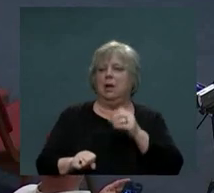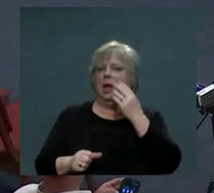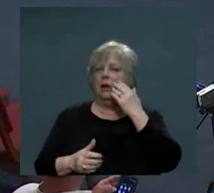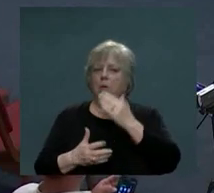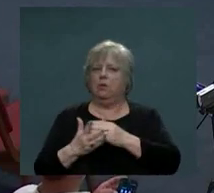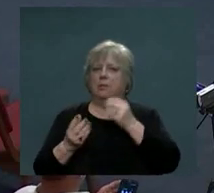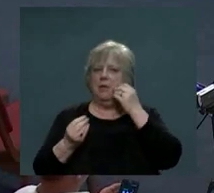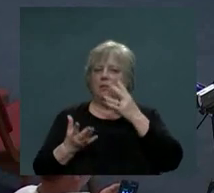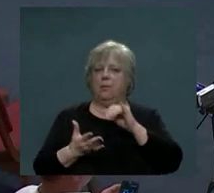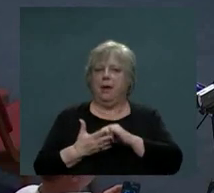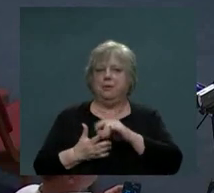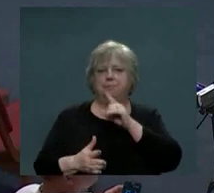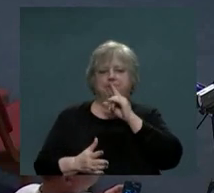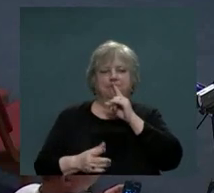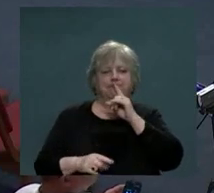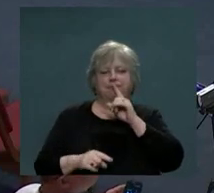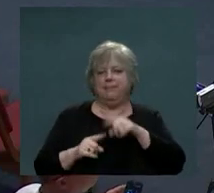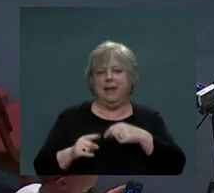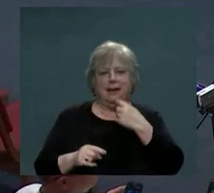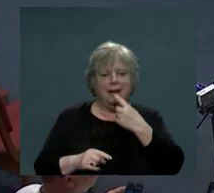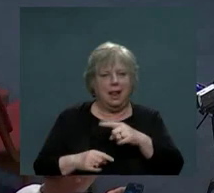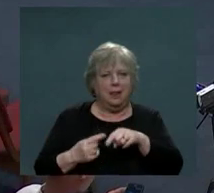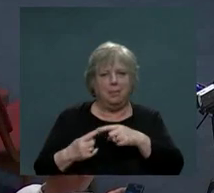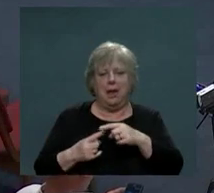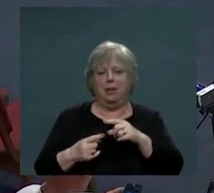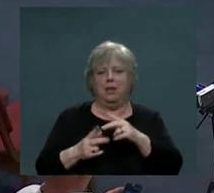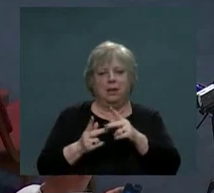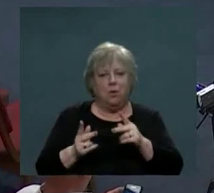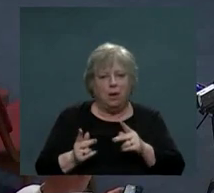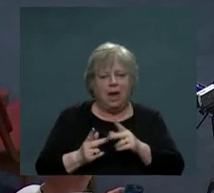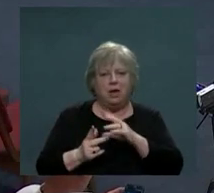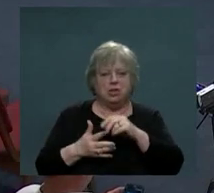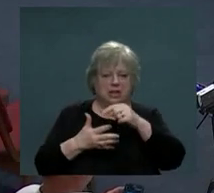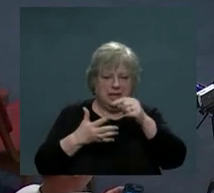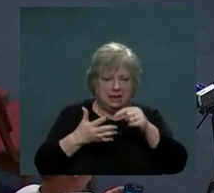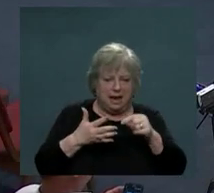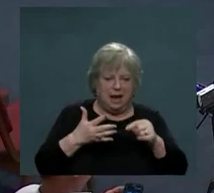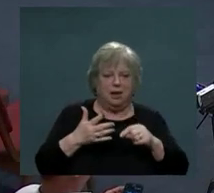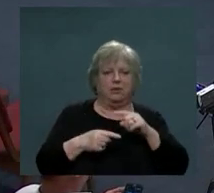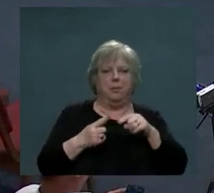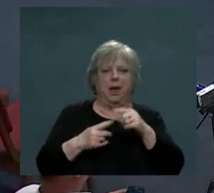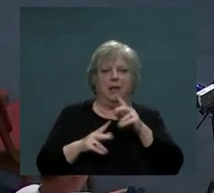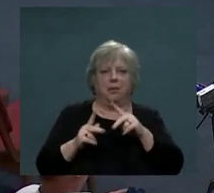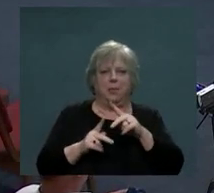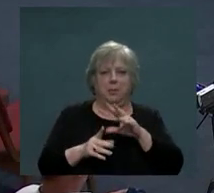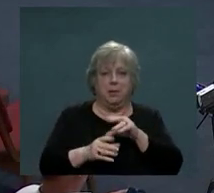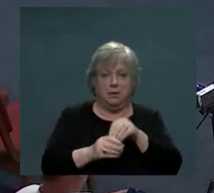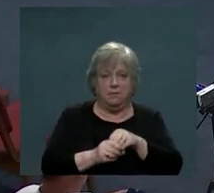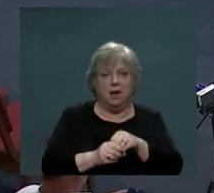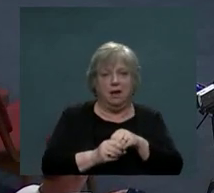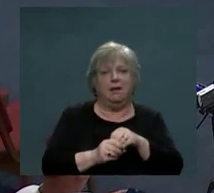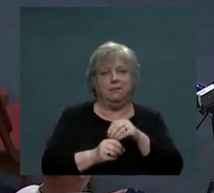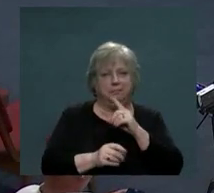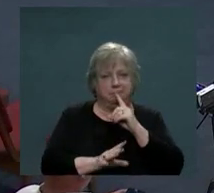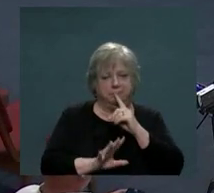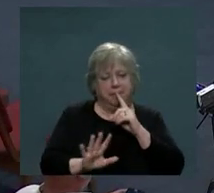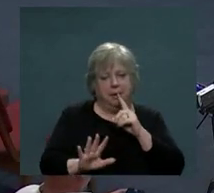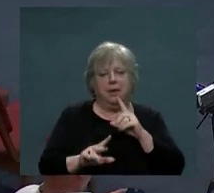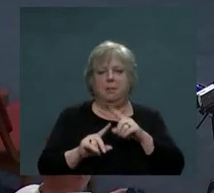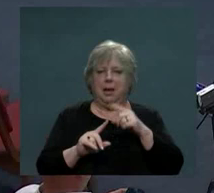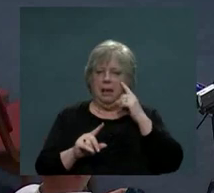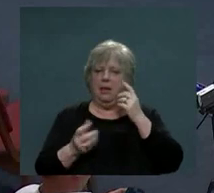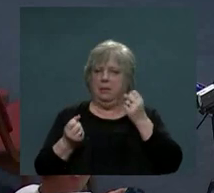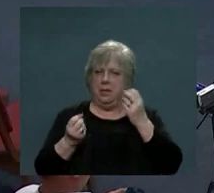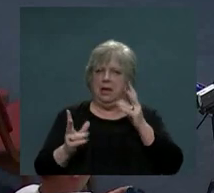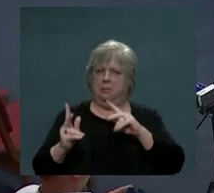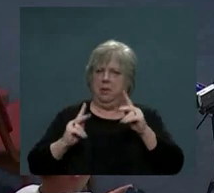information that cannot be disclosed about the locations and details about the individuals that are involved in it. But I think a number of people